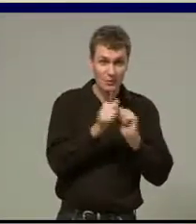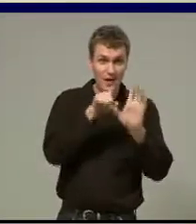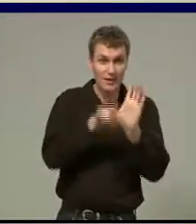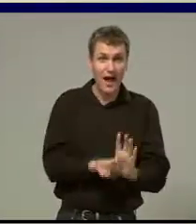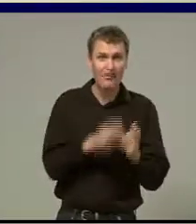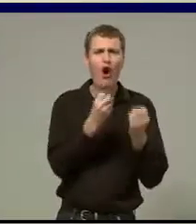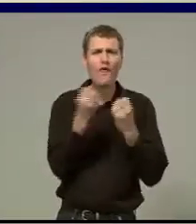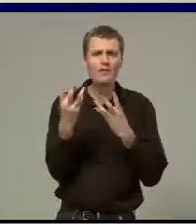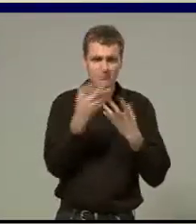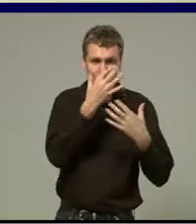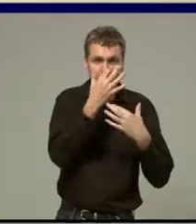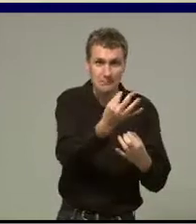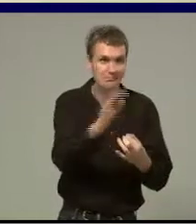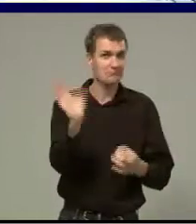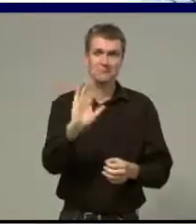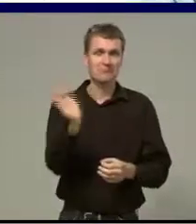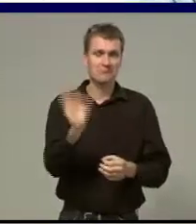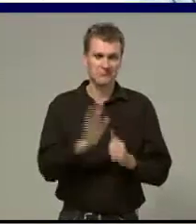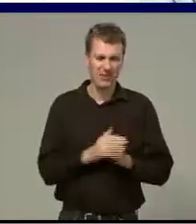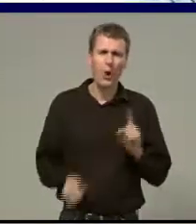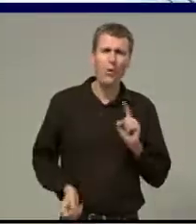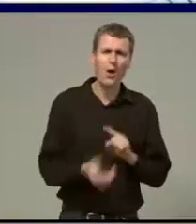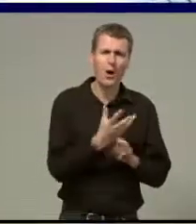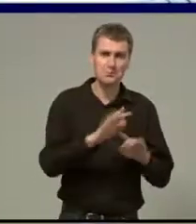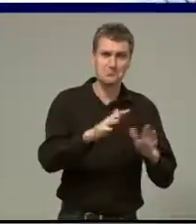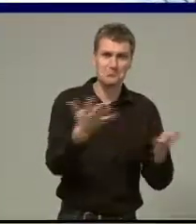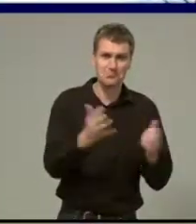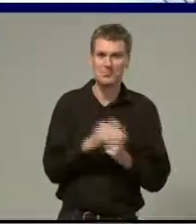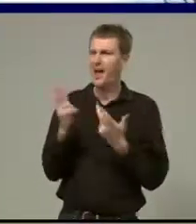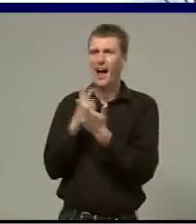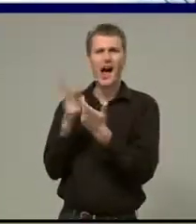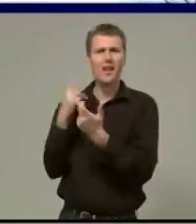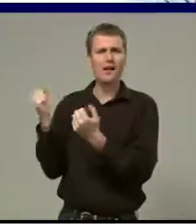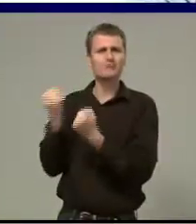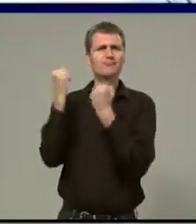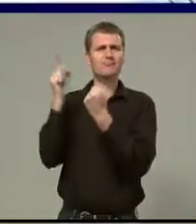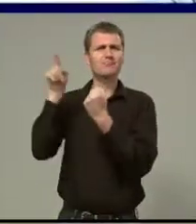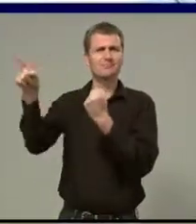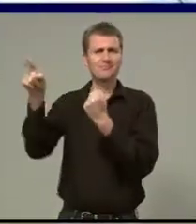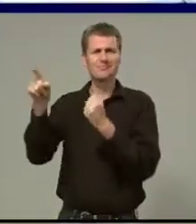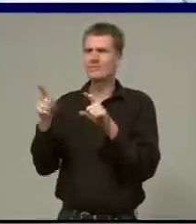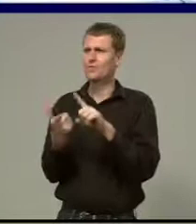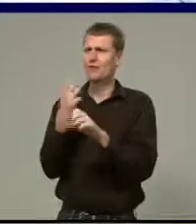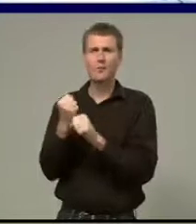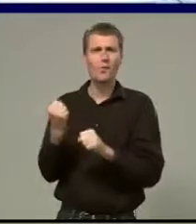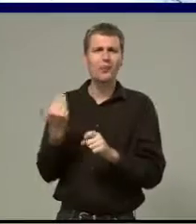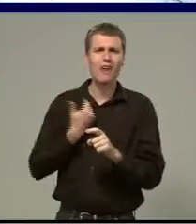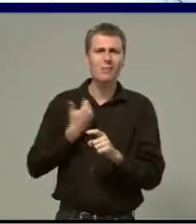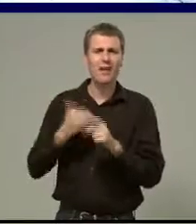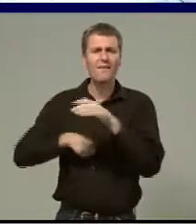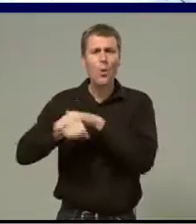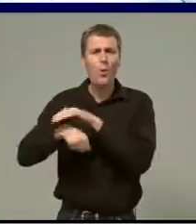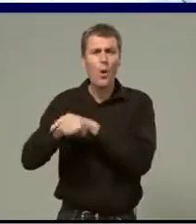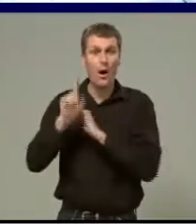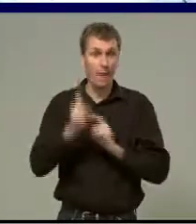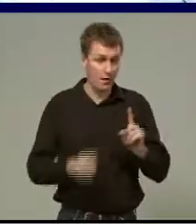are often drawn to. There's so many other sports, dominated in New Zealand, the likes of rugby, football, name a few. Although bowls is increasing in